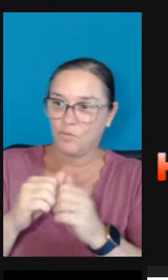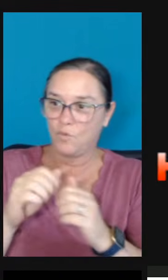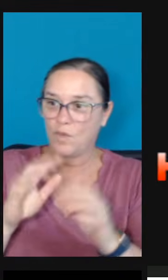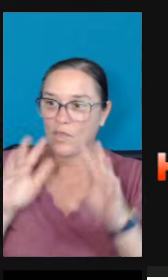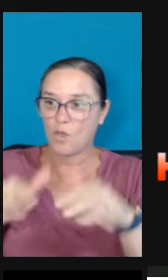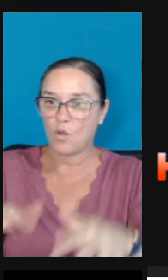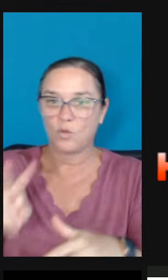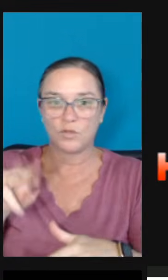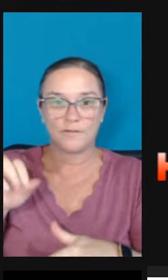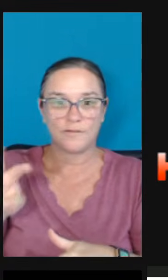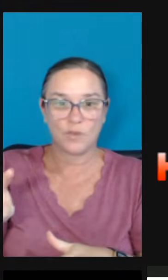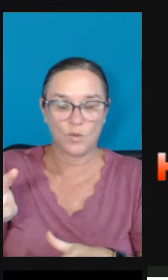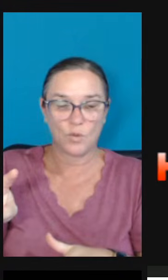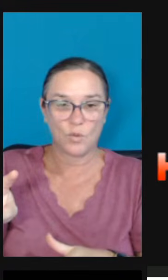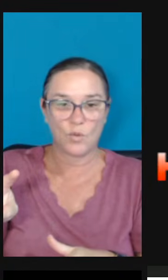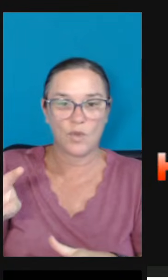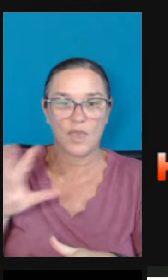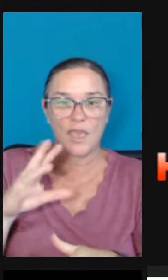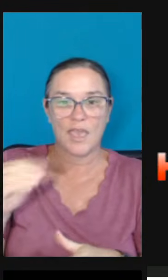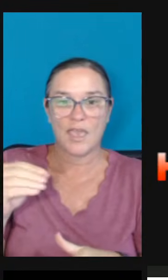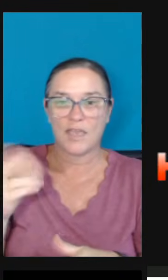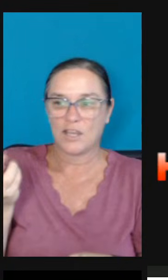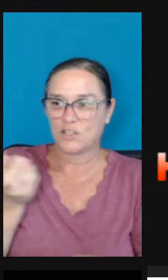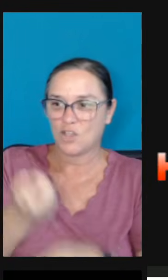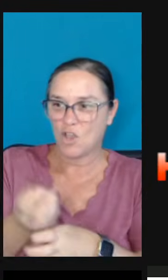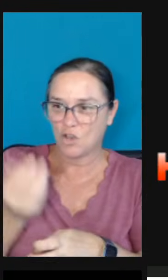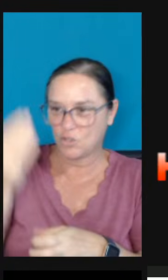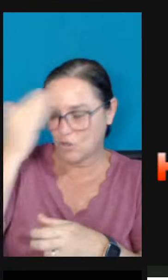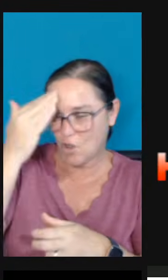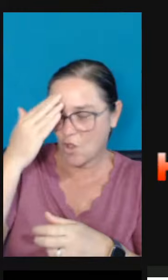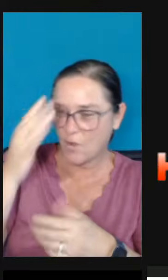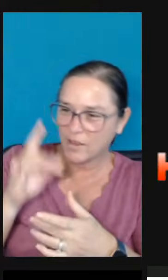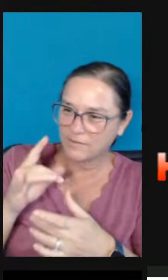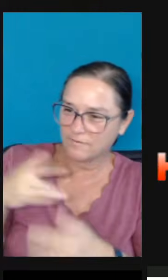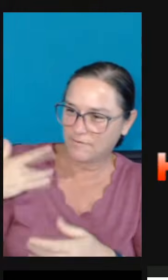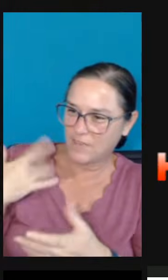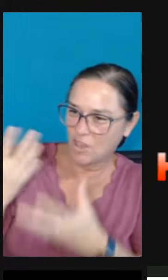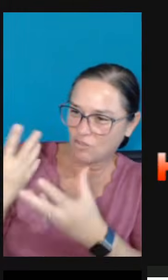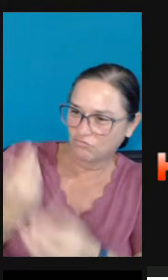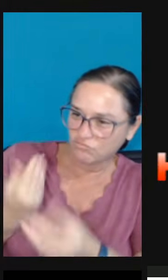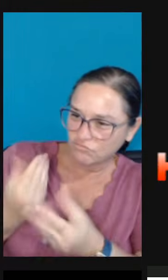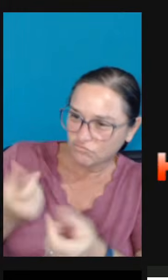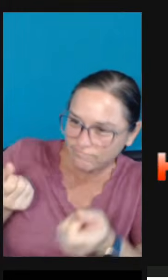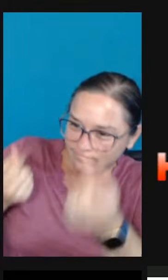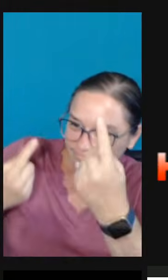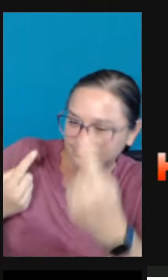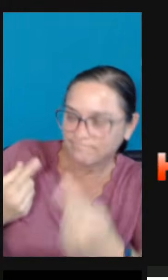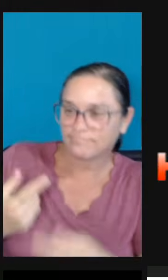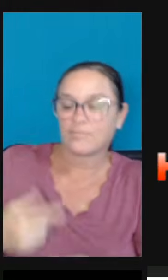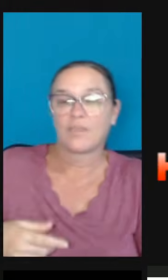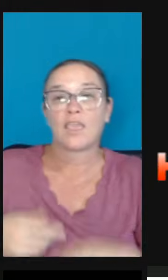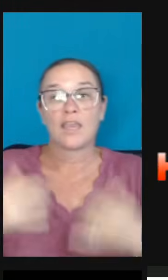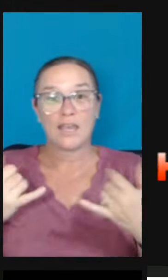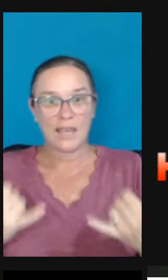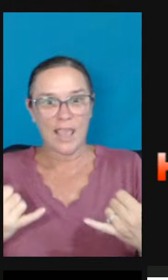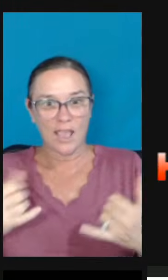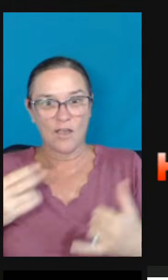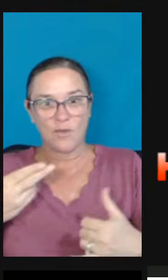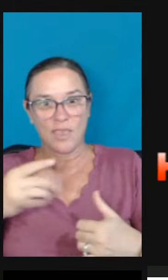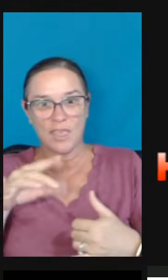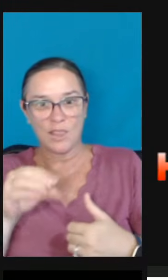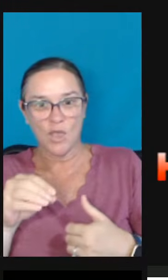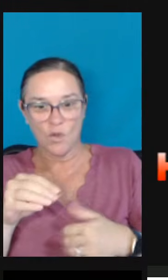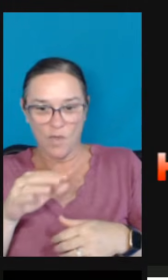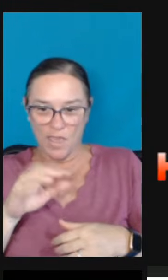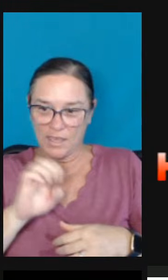island, and maybe hard to relate to what's actually going on. But Hilo got it one time, and they can hopefully realize that Ocean View has got it